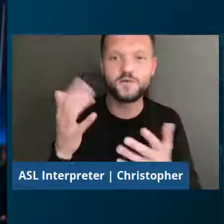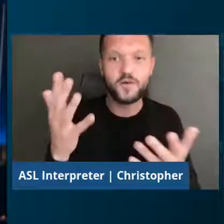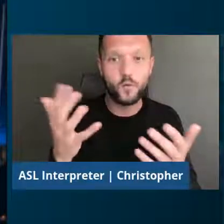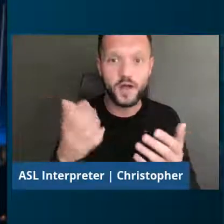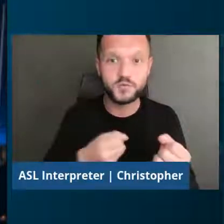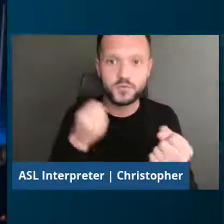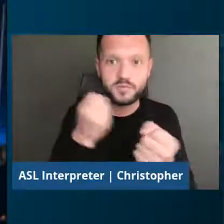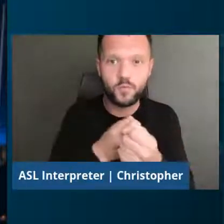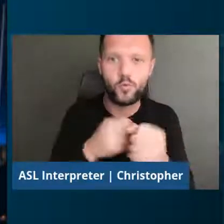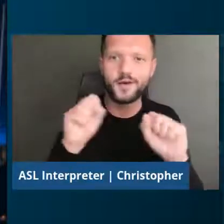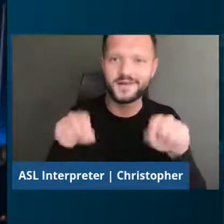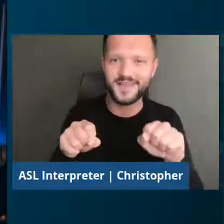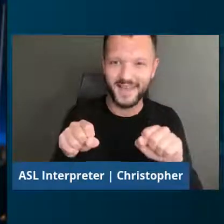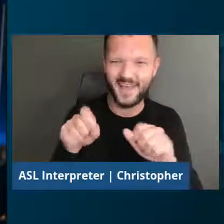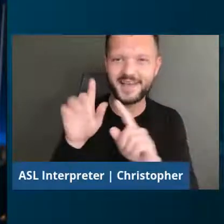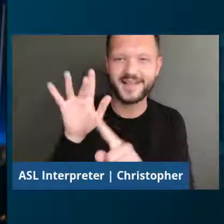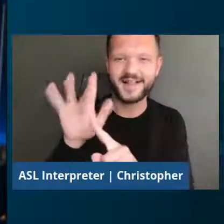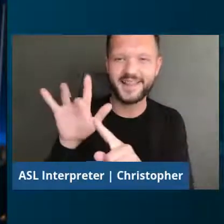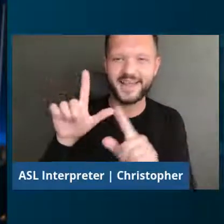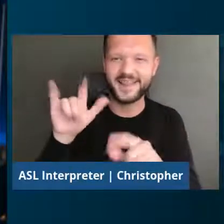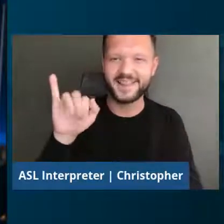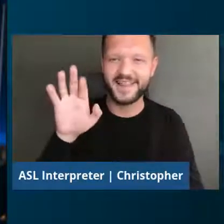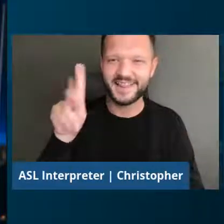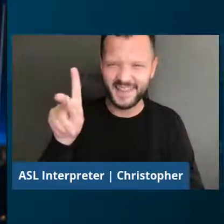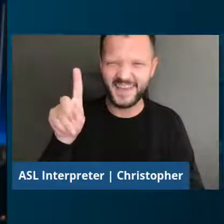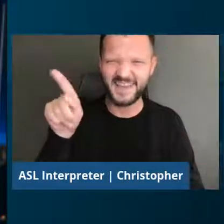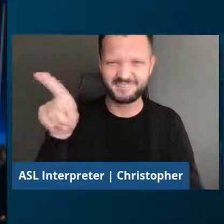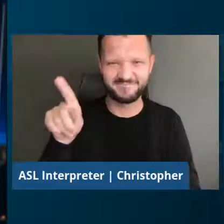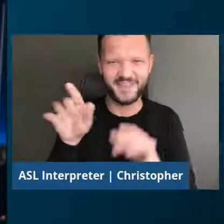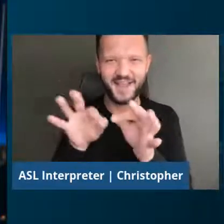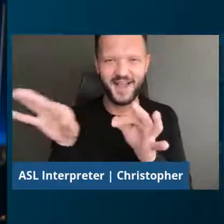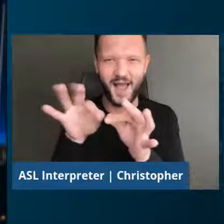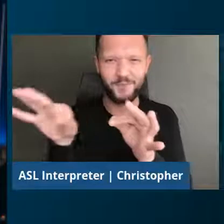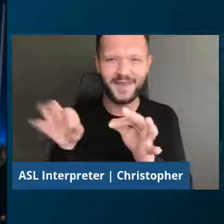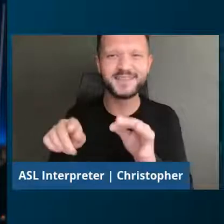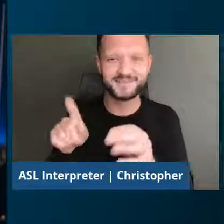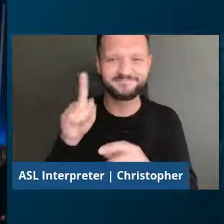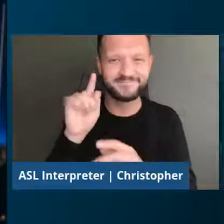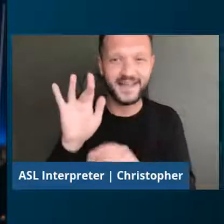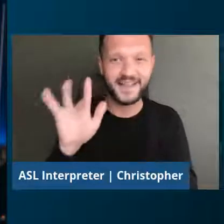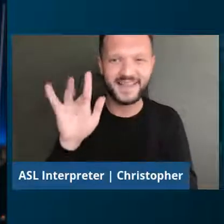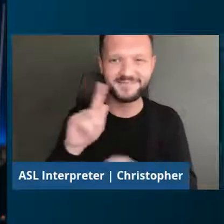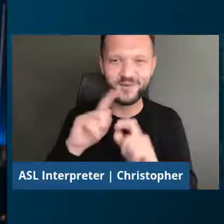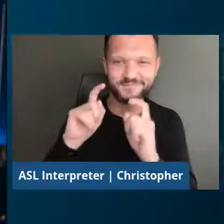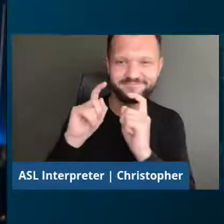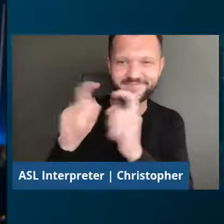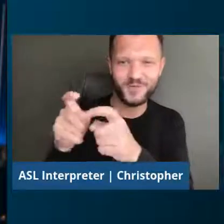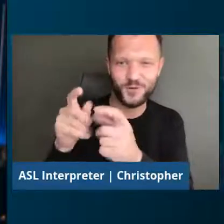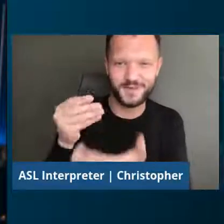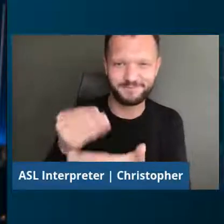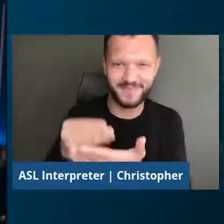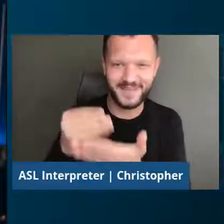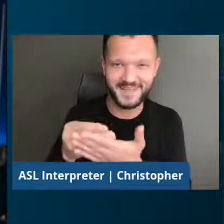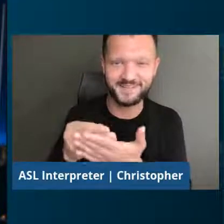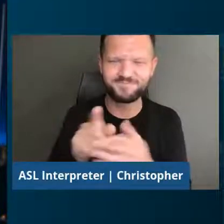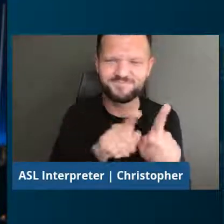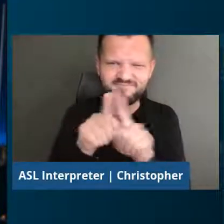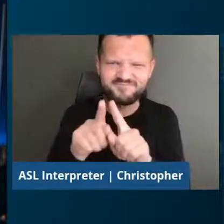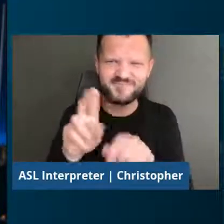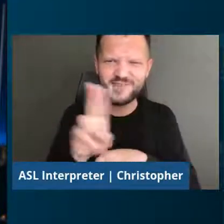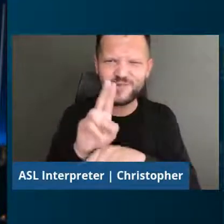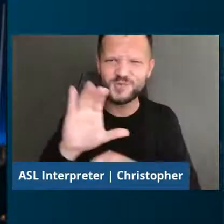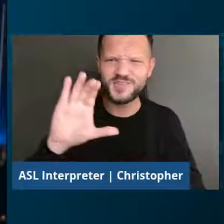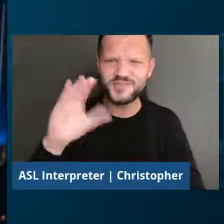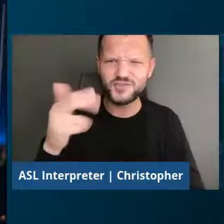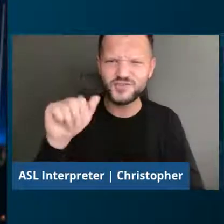click on the link that you can find in the comments or in the description. Also, feel free to use the chat today. Say hello, let us know where